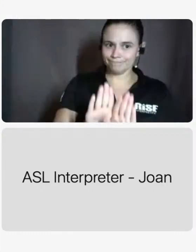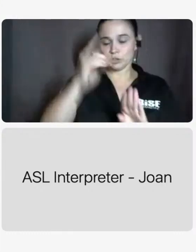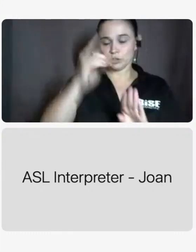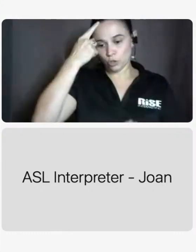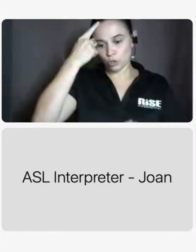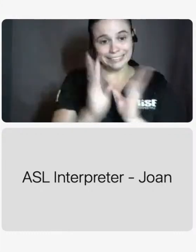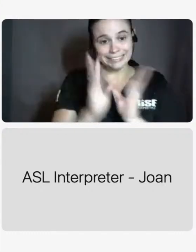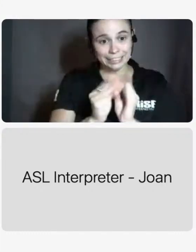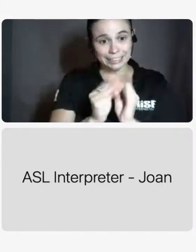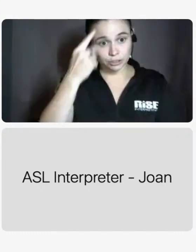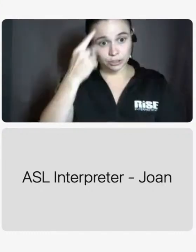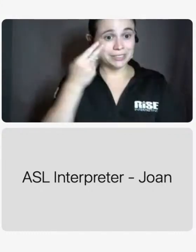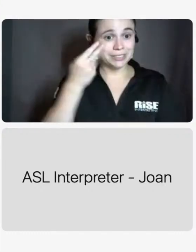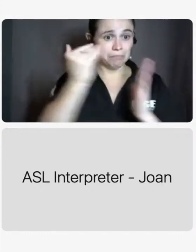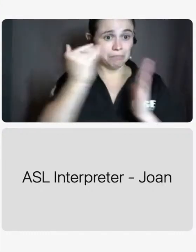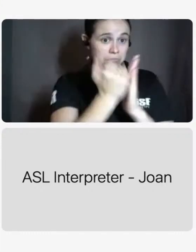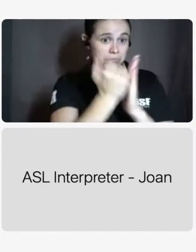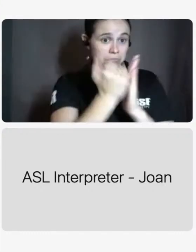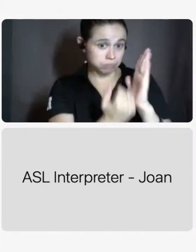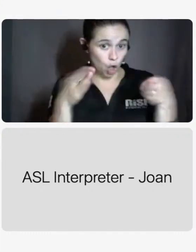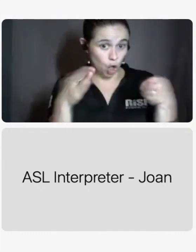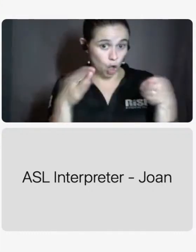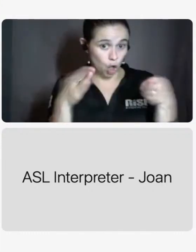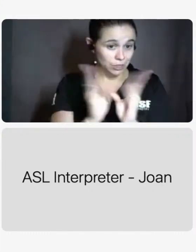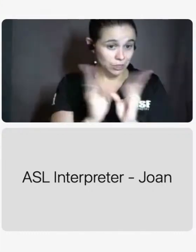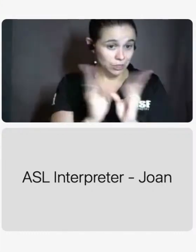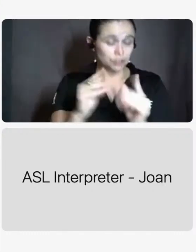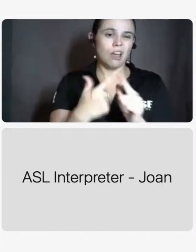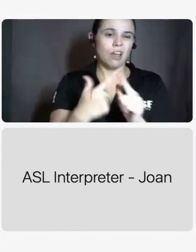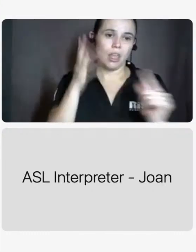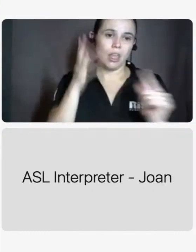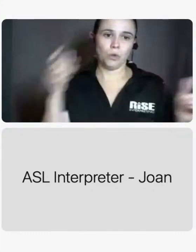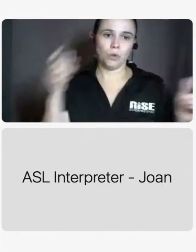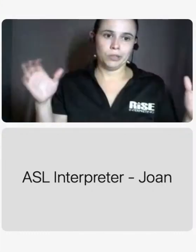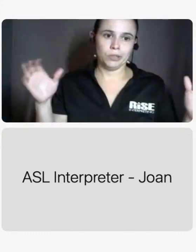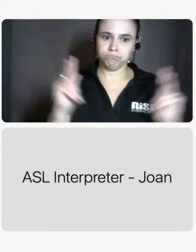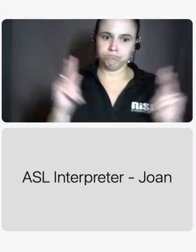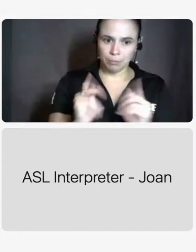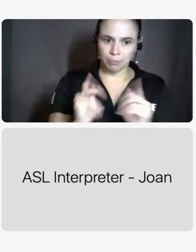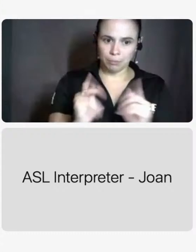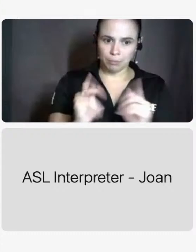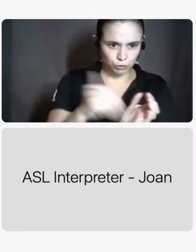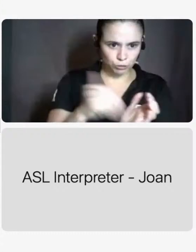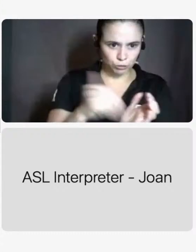return. Yeah, we're going to move back here. Okay. Make it